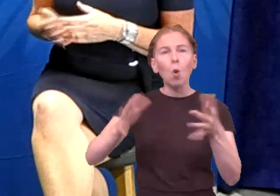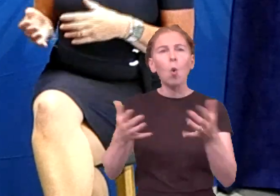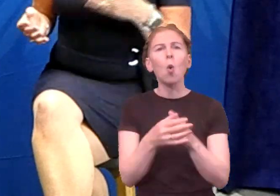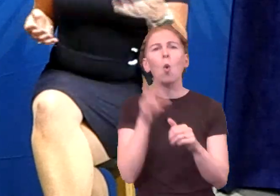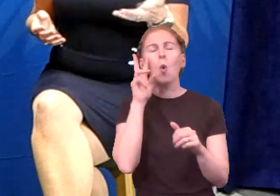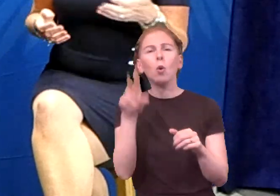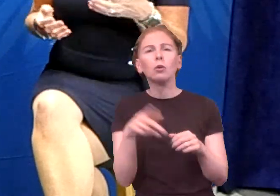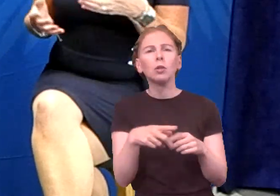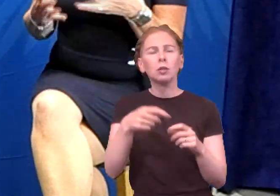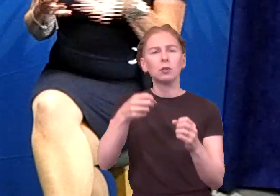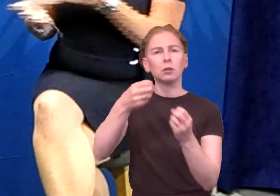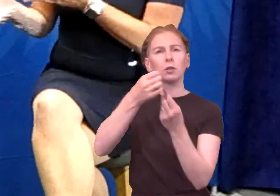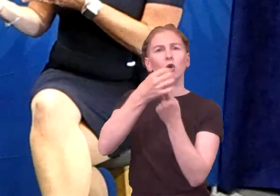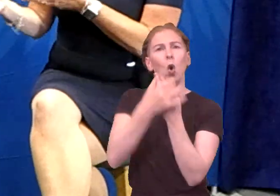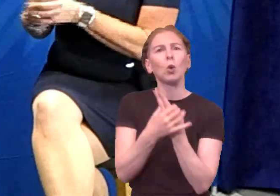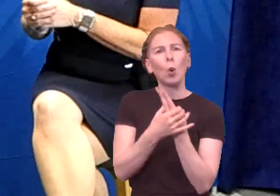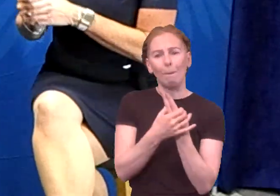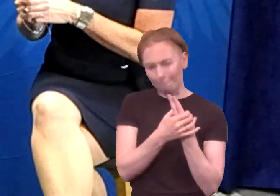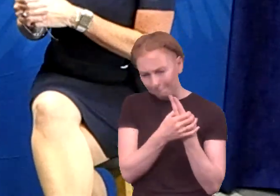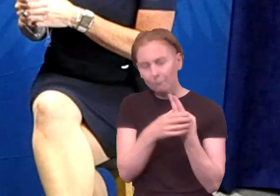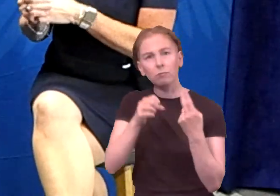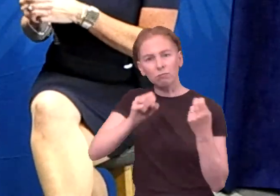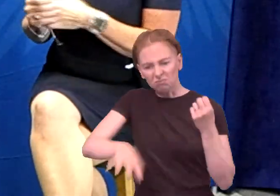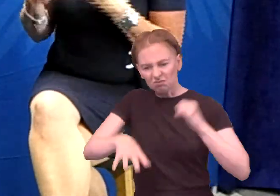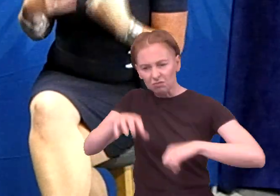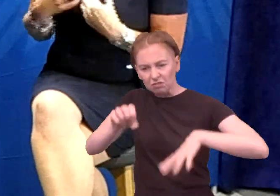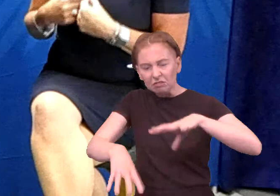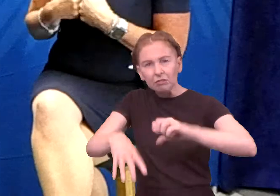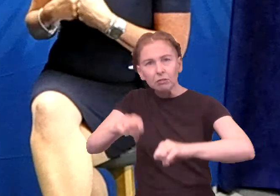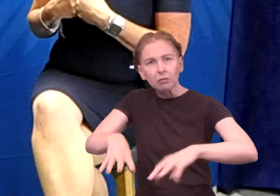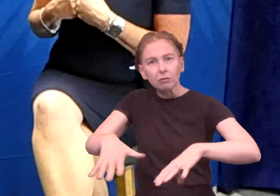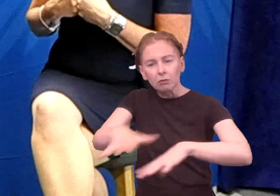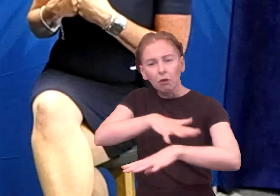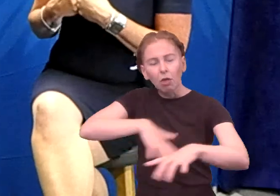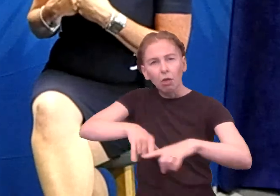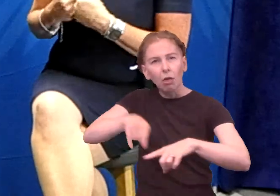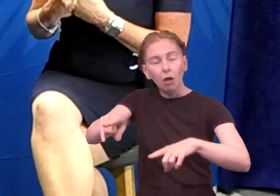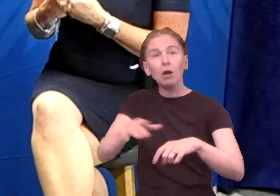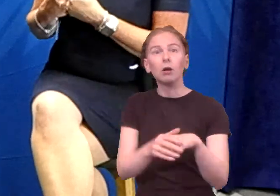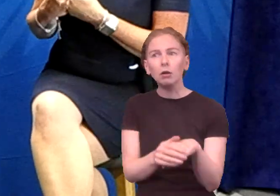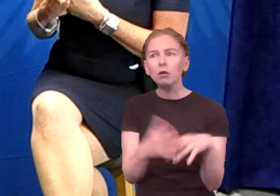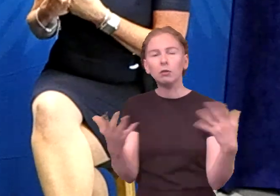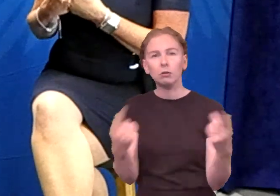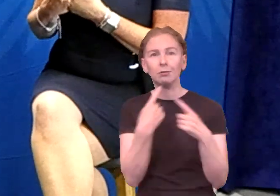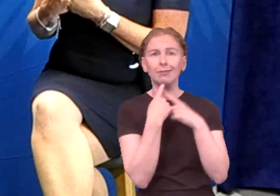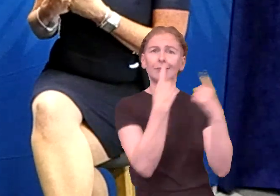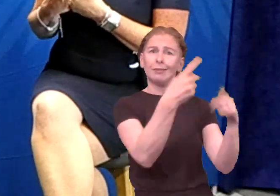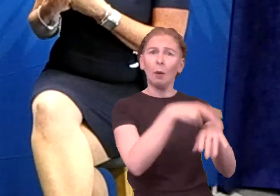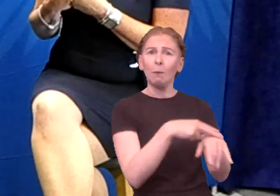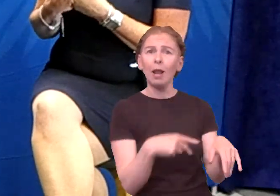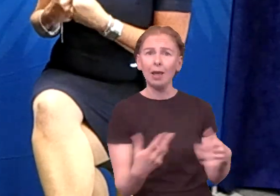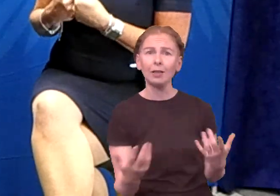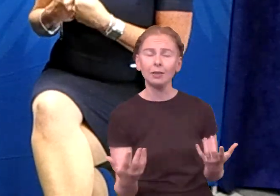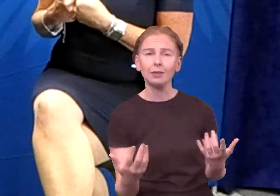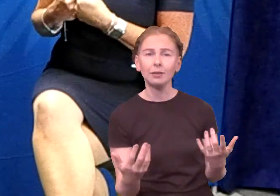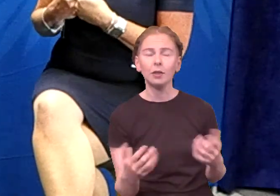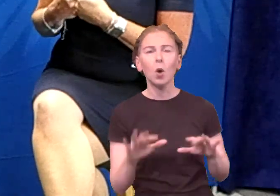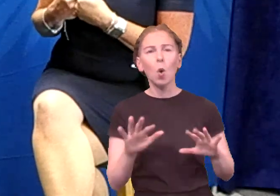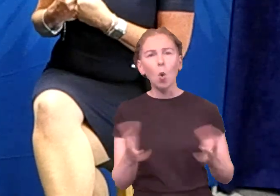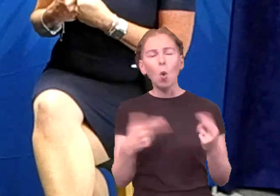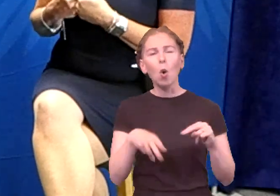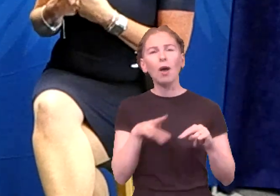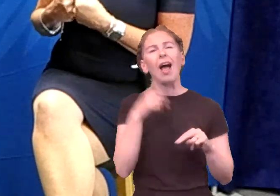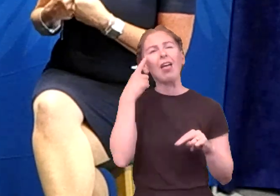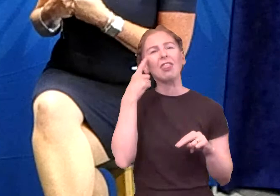And also, as we saw, I think we've got a film coming up, if you see something that just doesn't sit